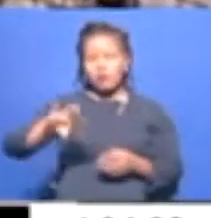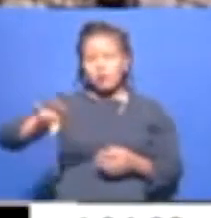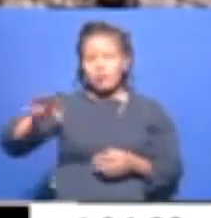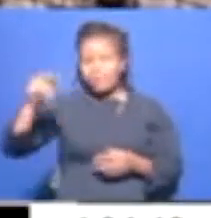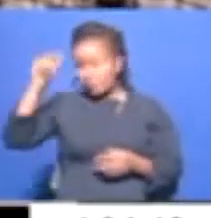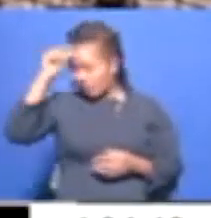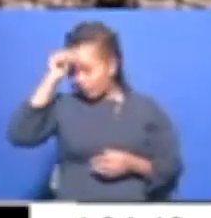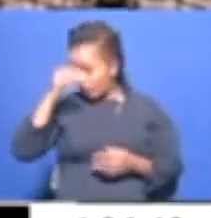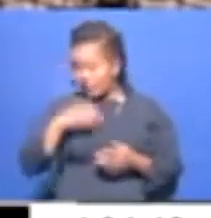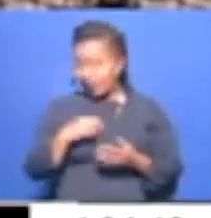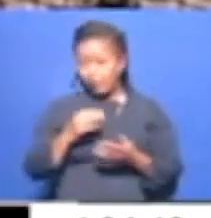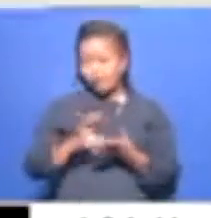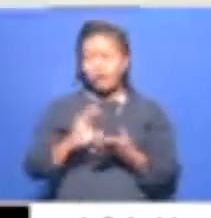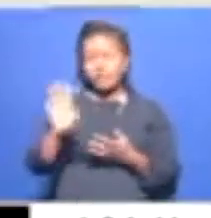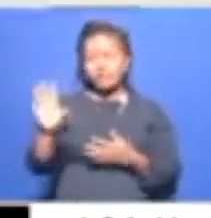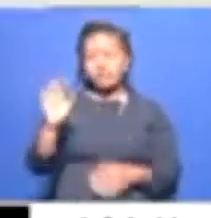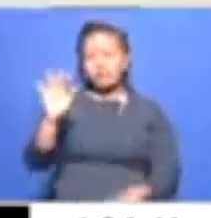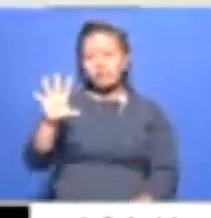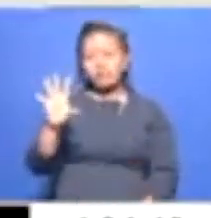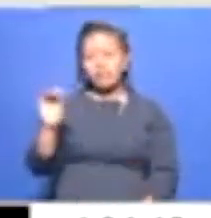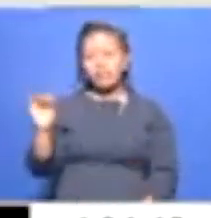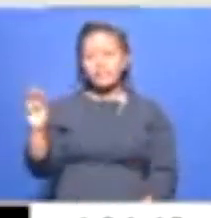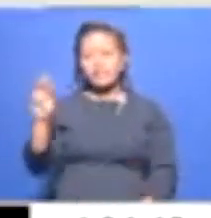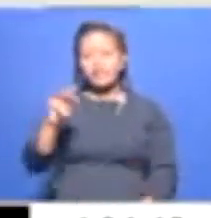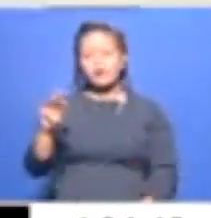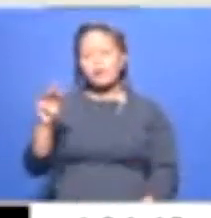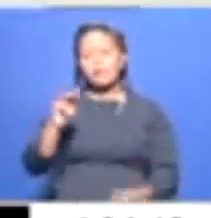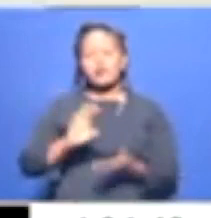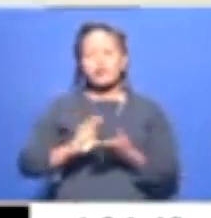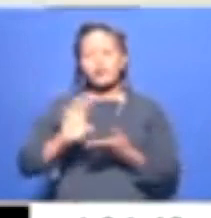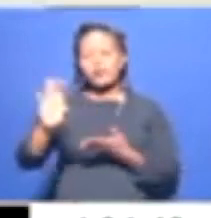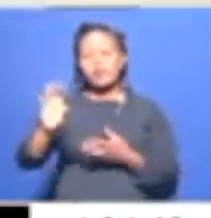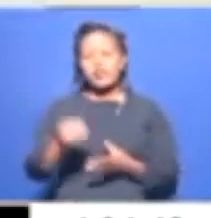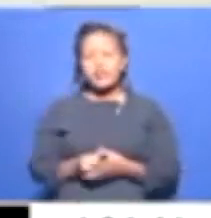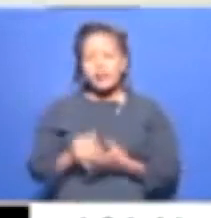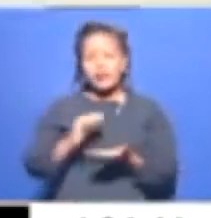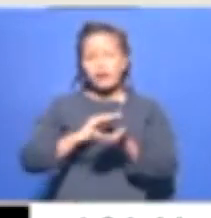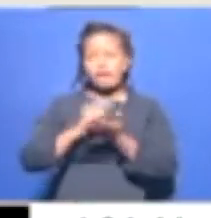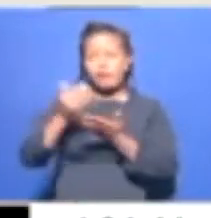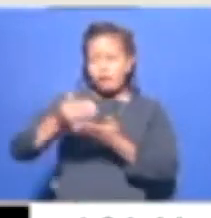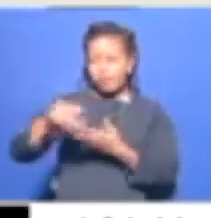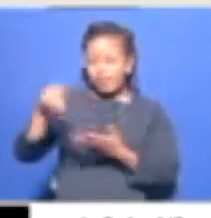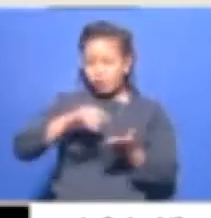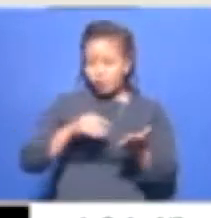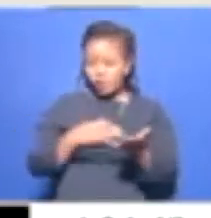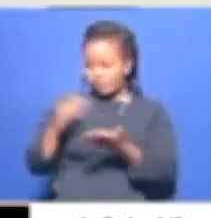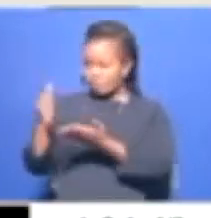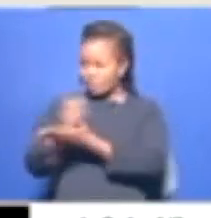shillings for the bursary kitty. The funds we have distributed have supported